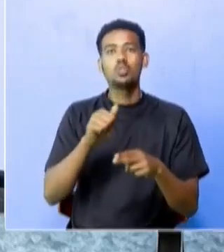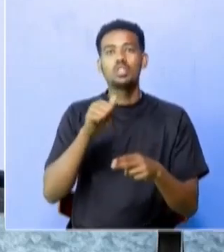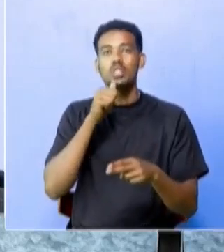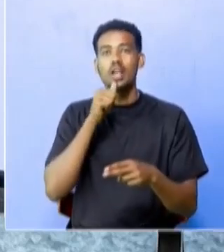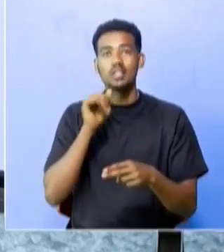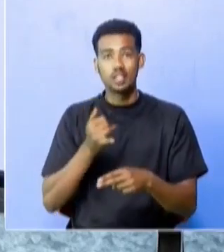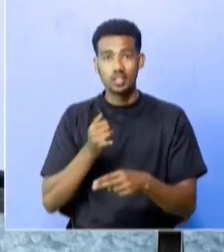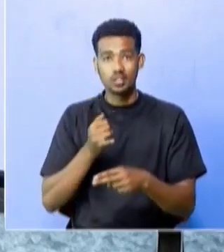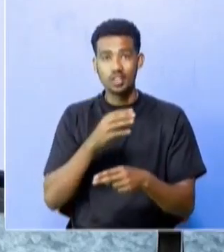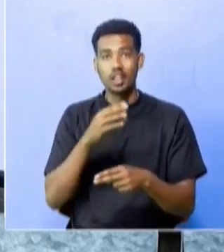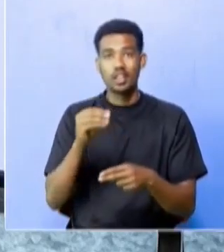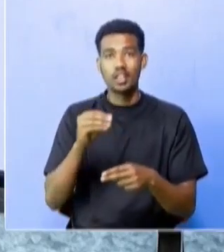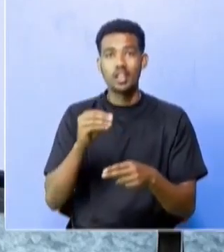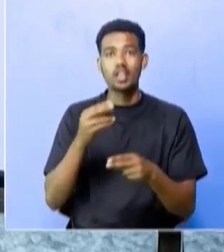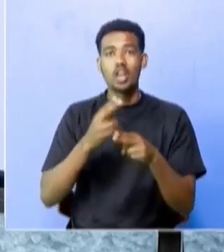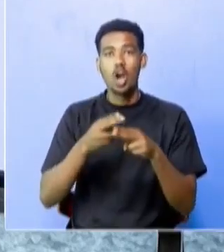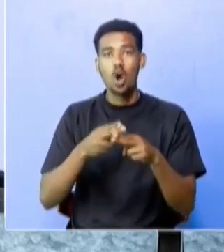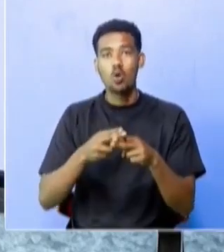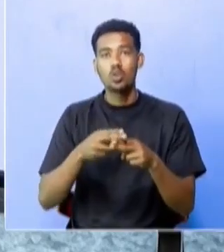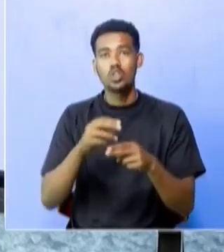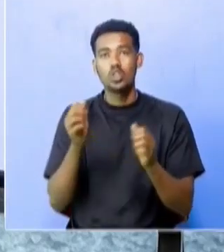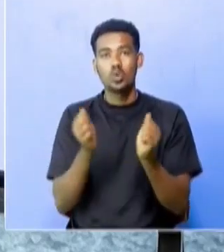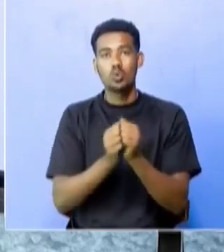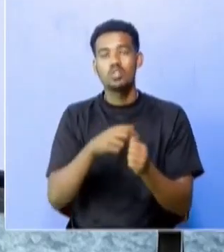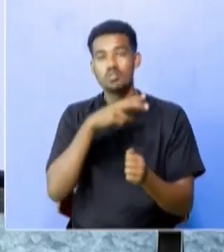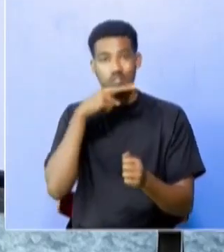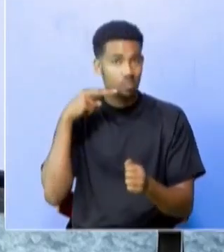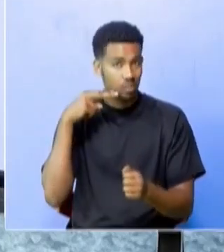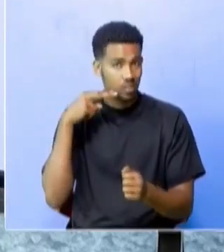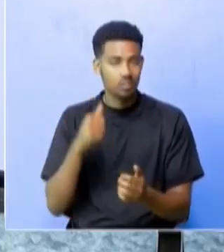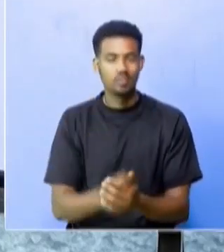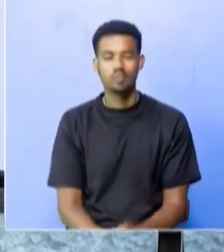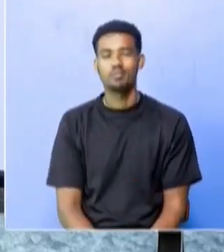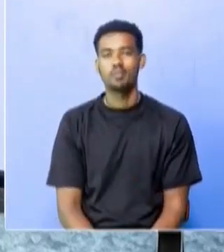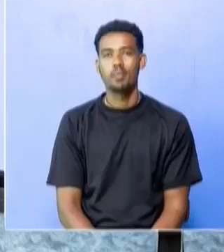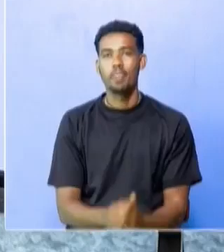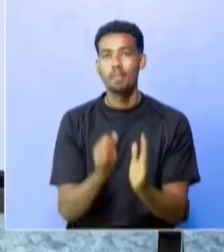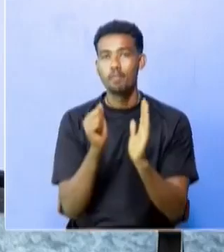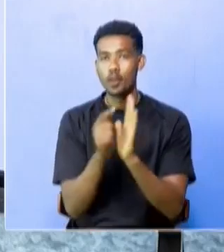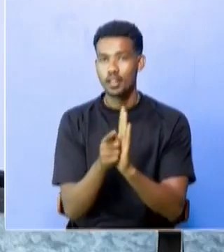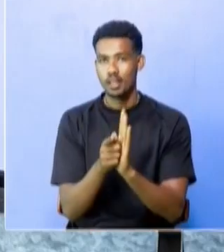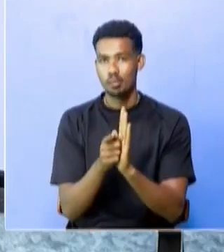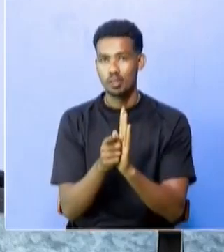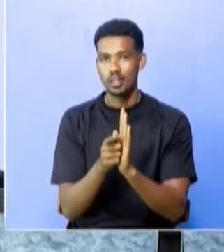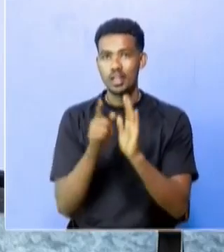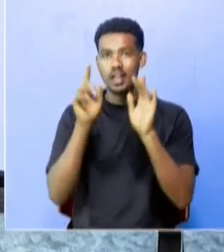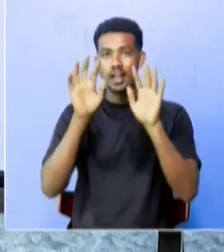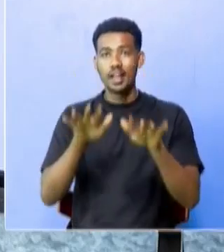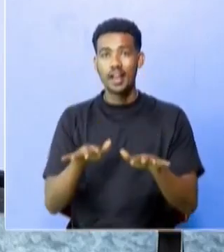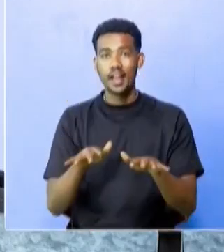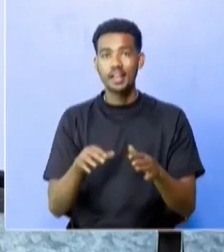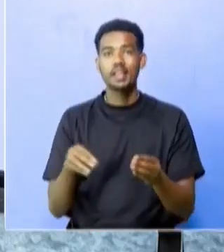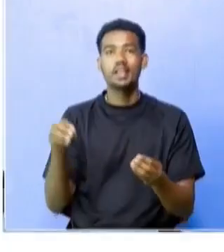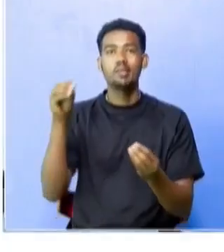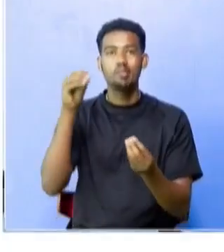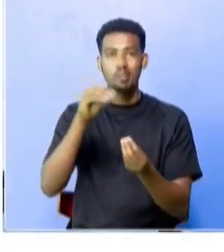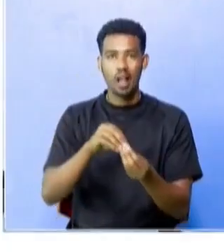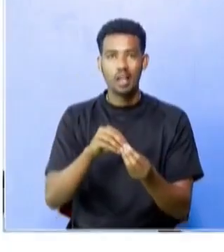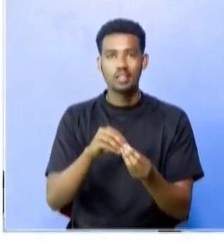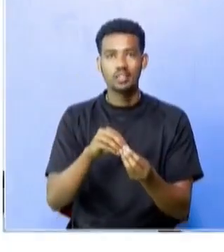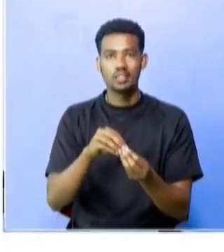also noun with verbs. For example, here is the example. Rainy plus